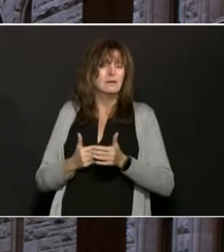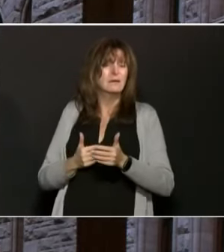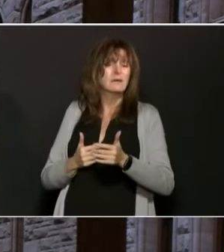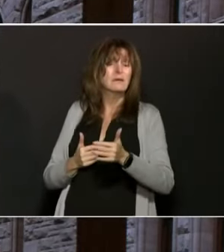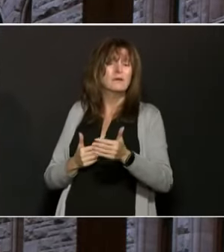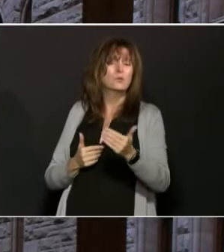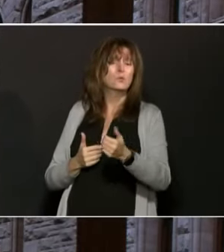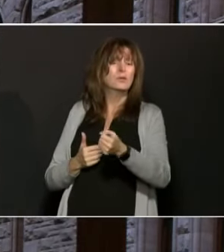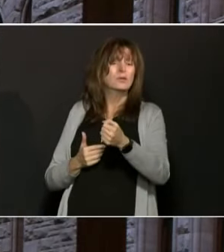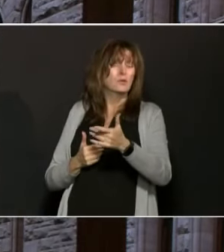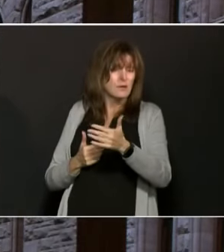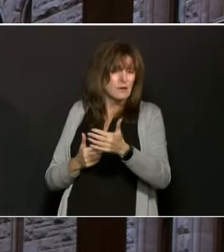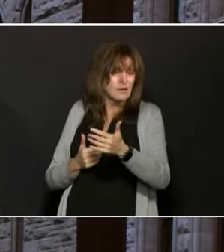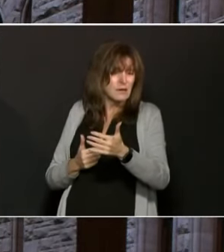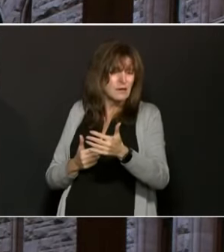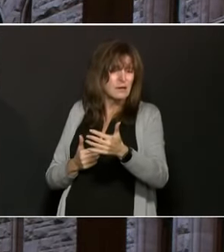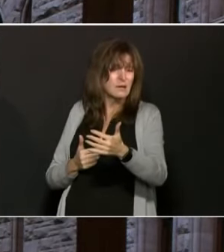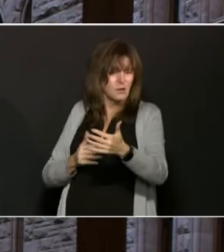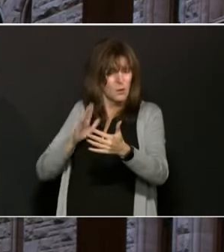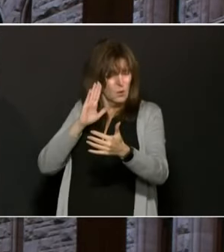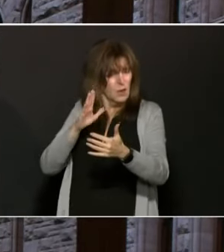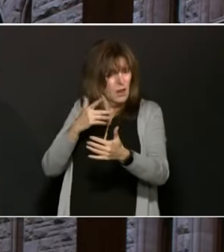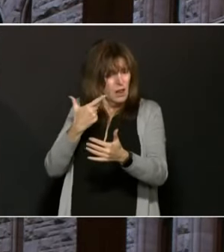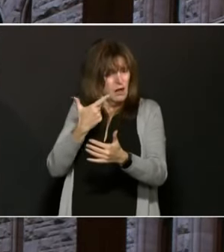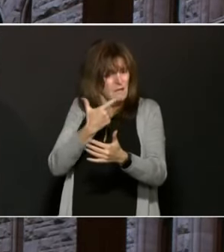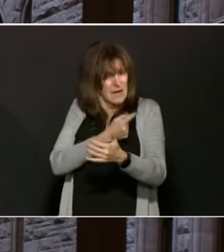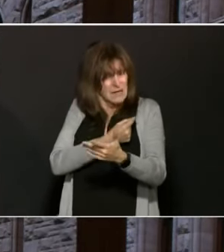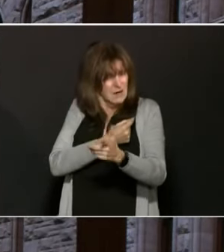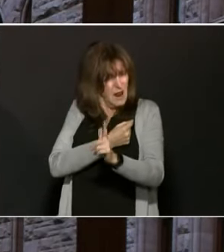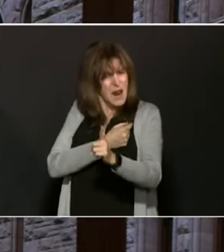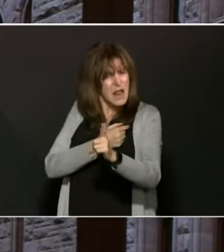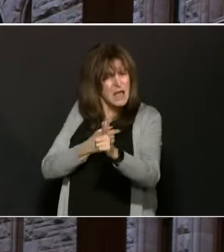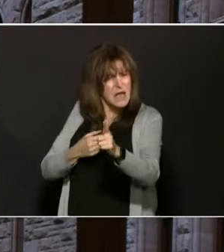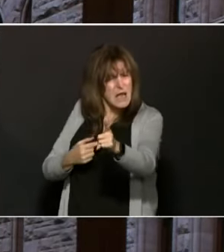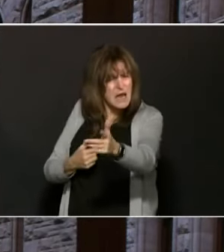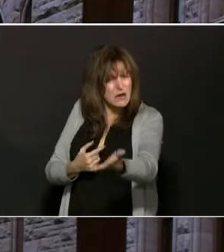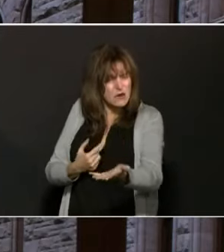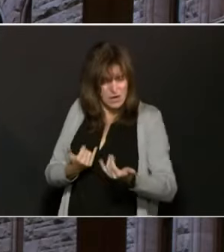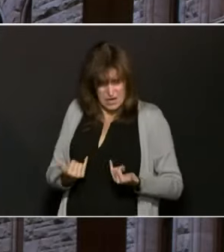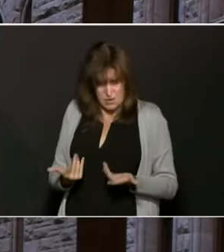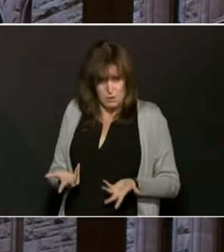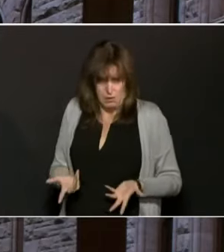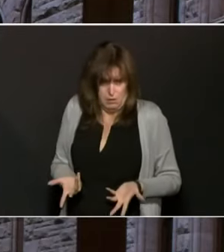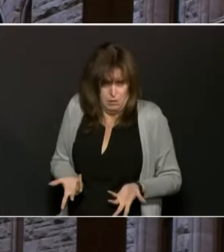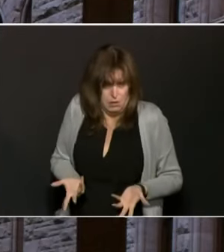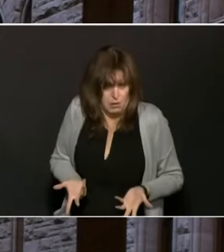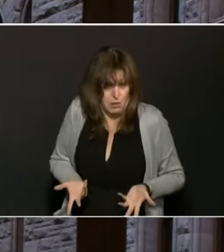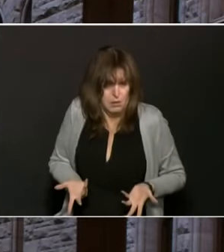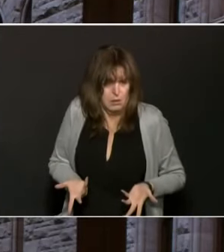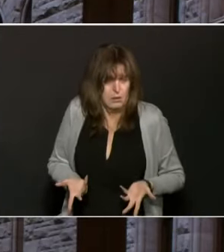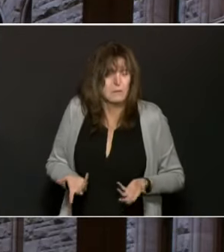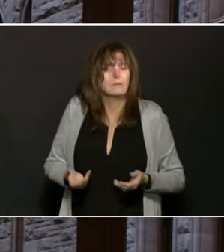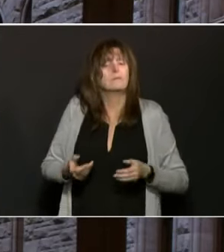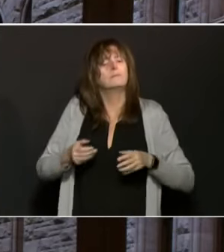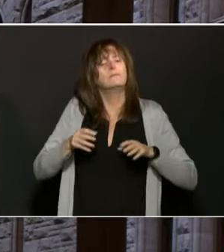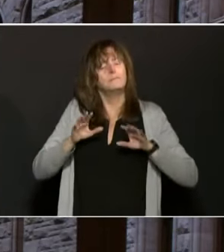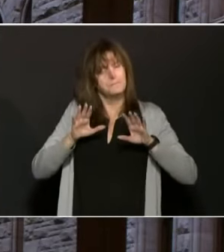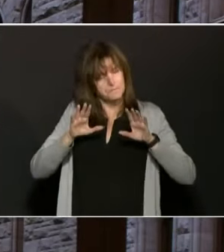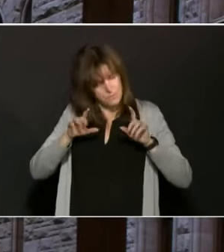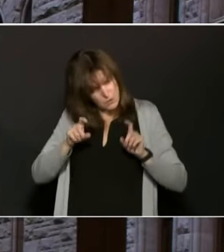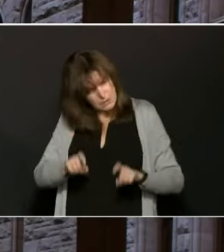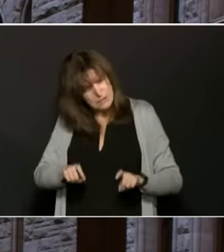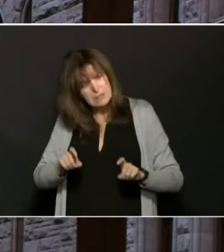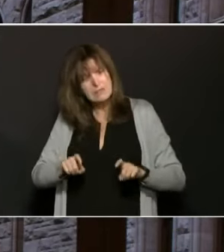good news story coming down, but it's early days, and so that we can look forward to a more normal